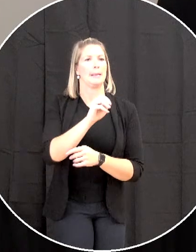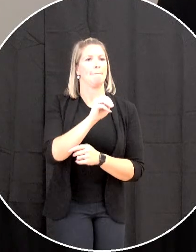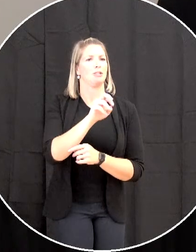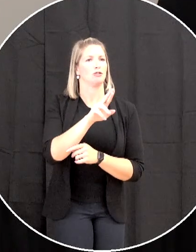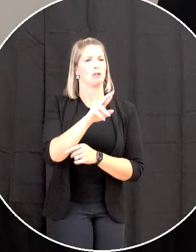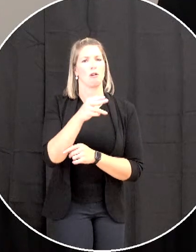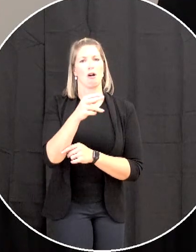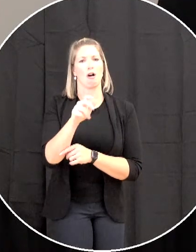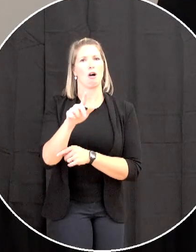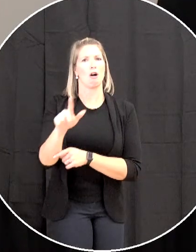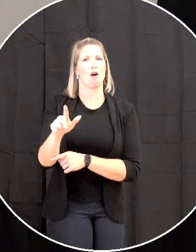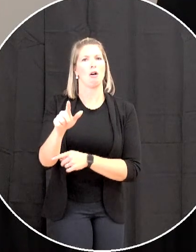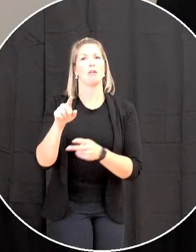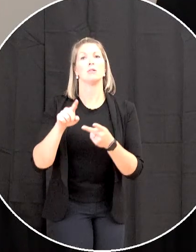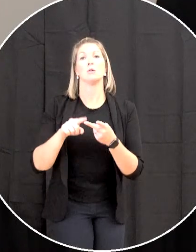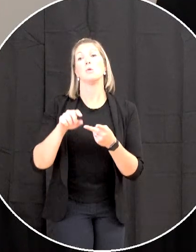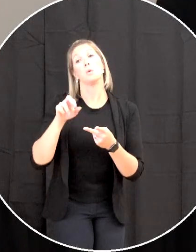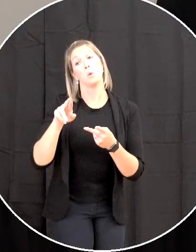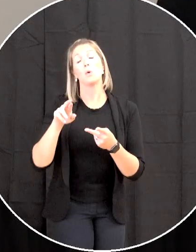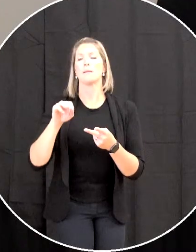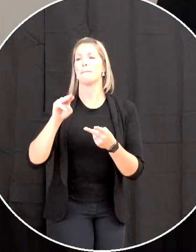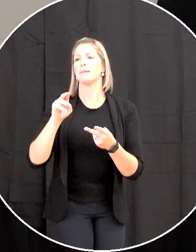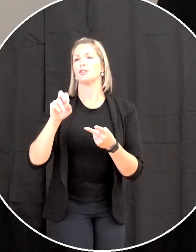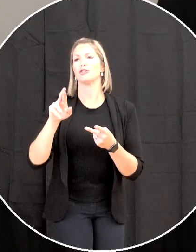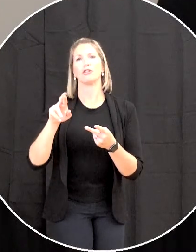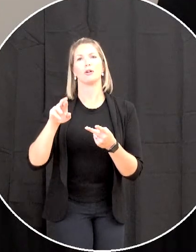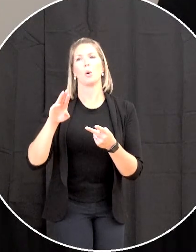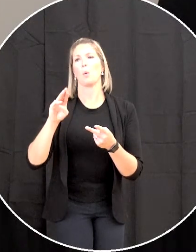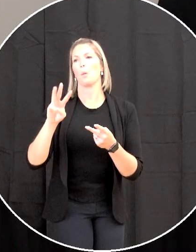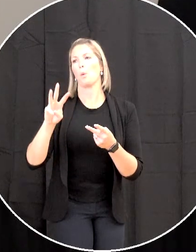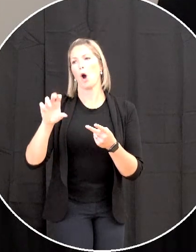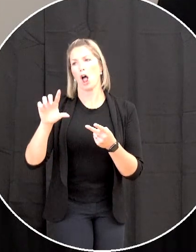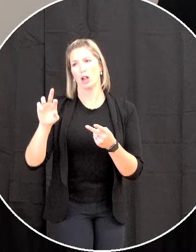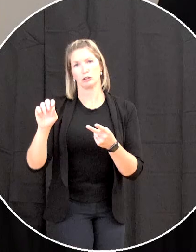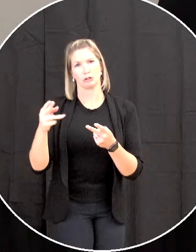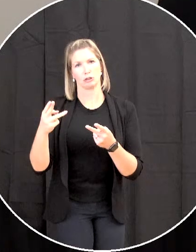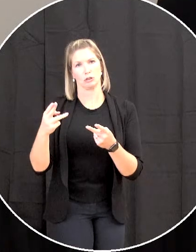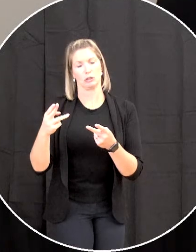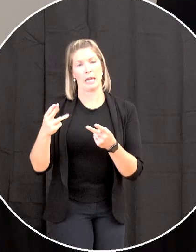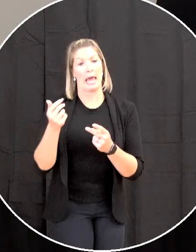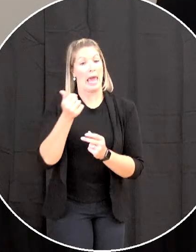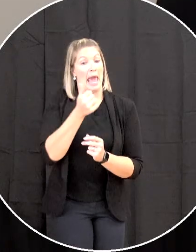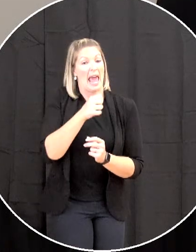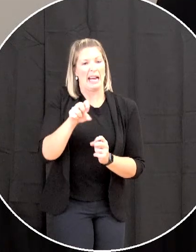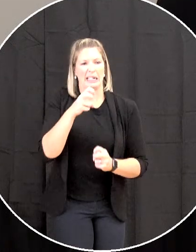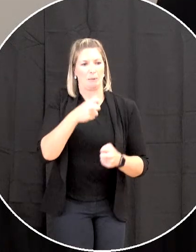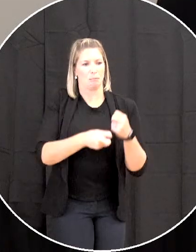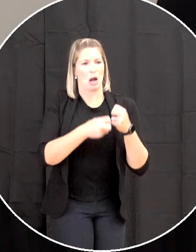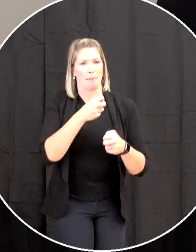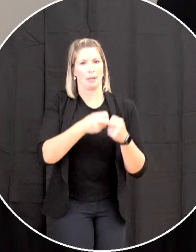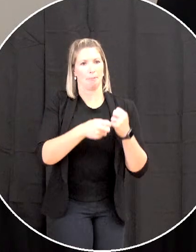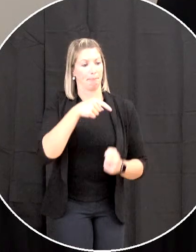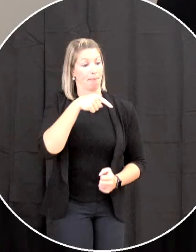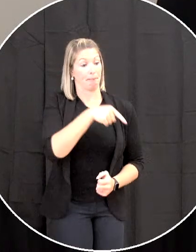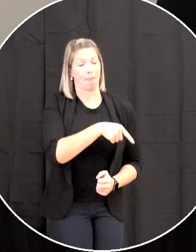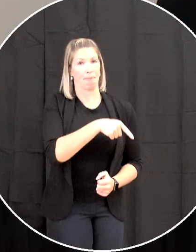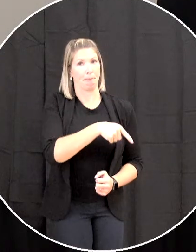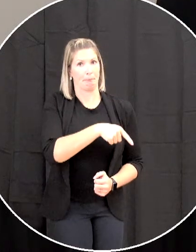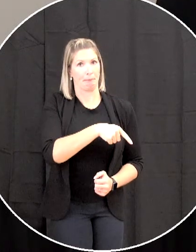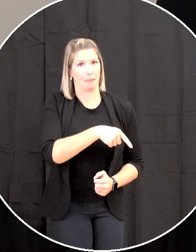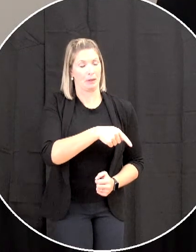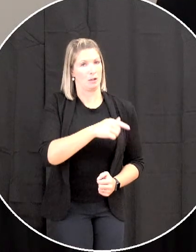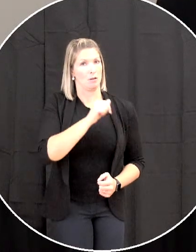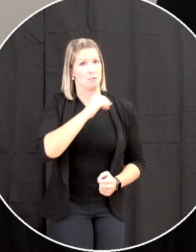but I think it's important that any correspondence we receive does not sit with us, because we're not doers in a